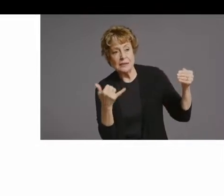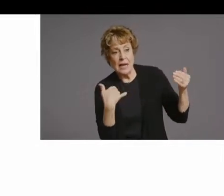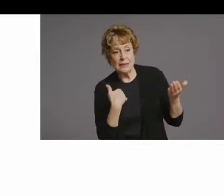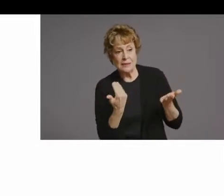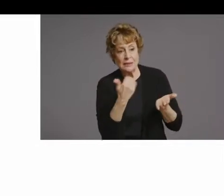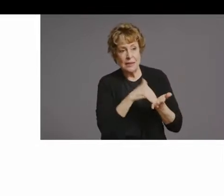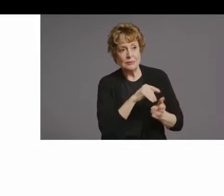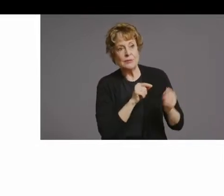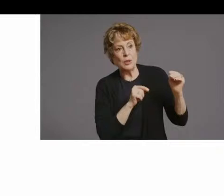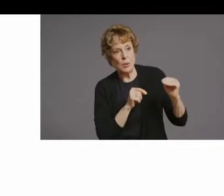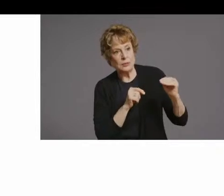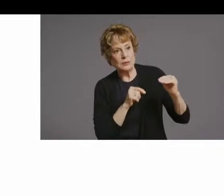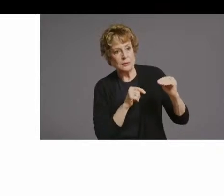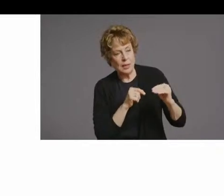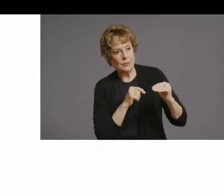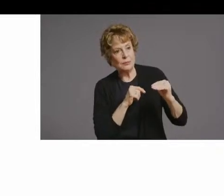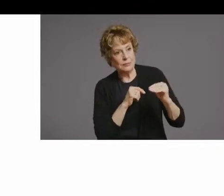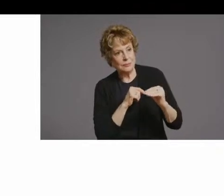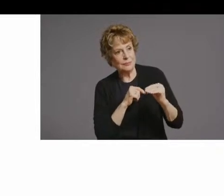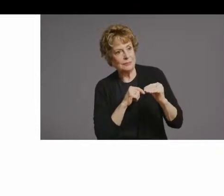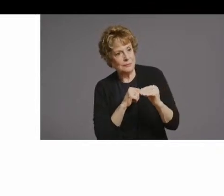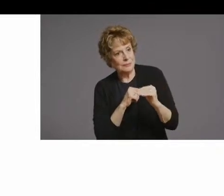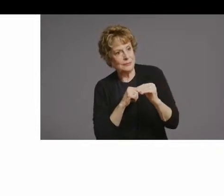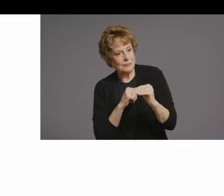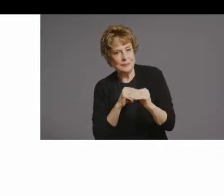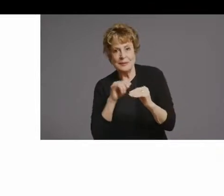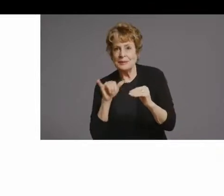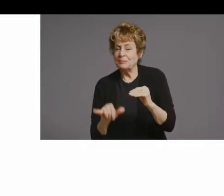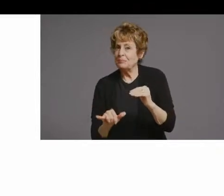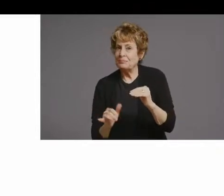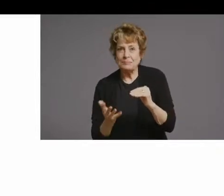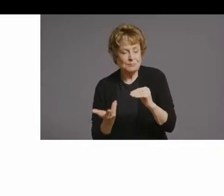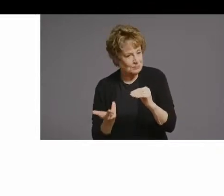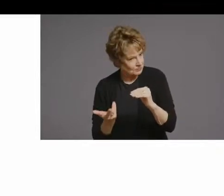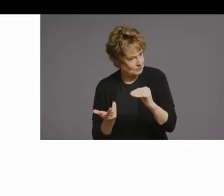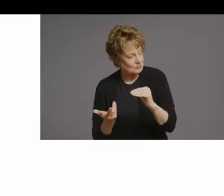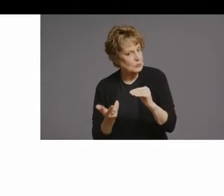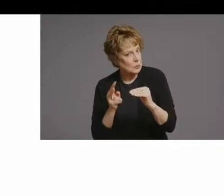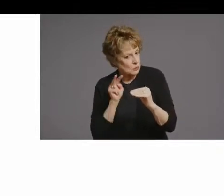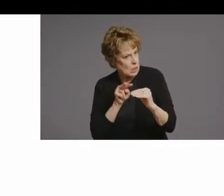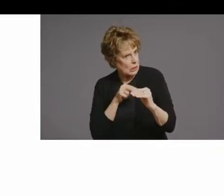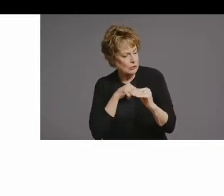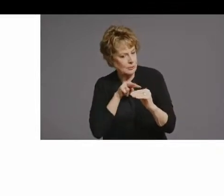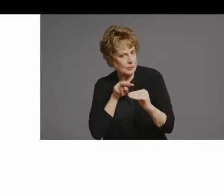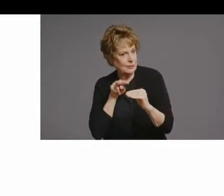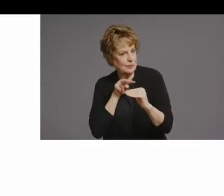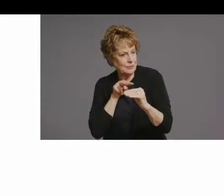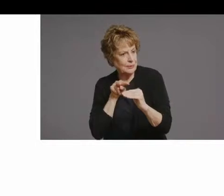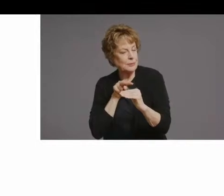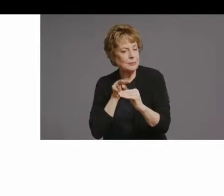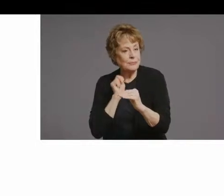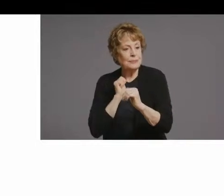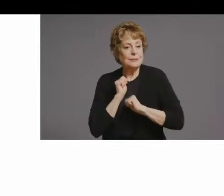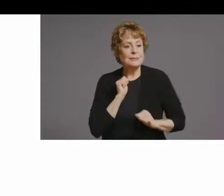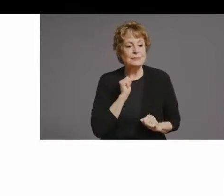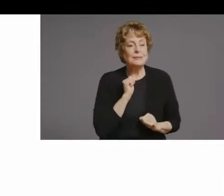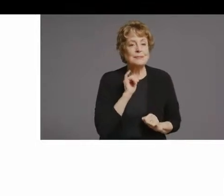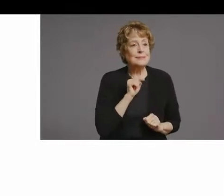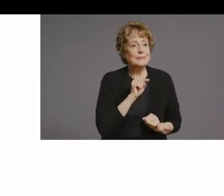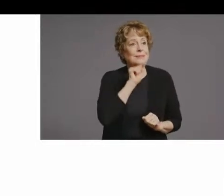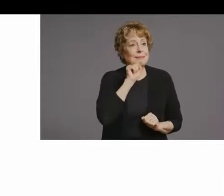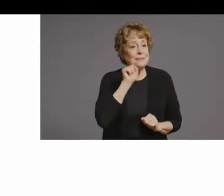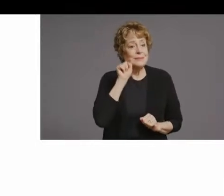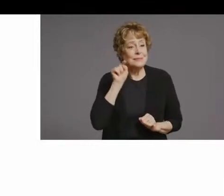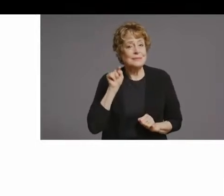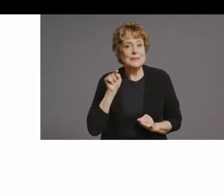here. We continue to monitor that, but we do place specific events over that we know will either